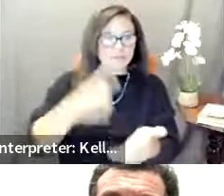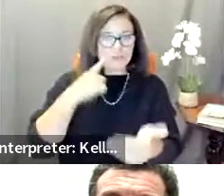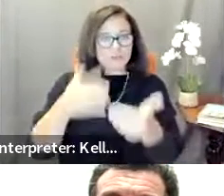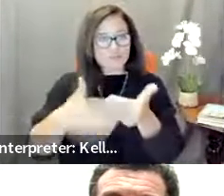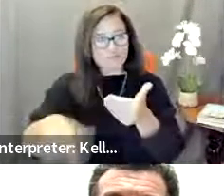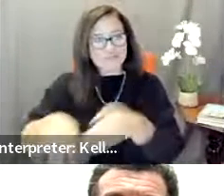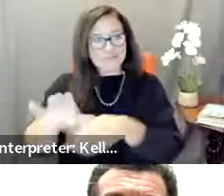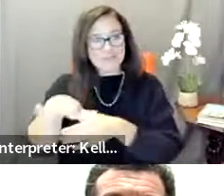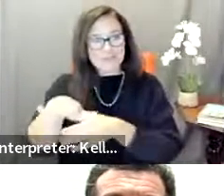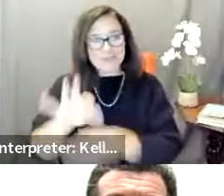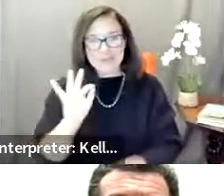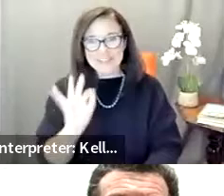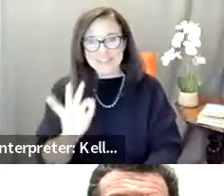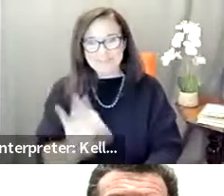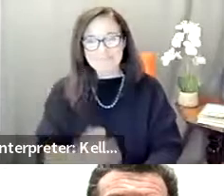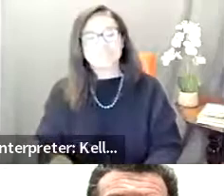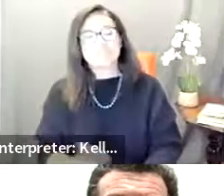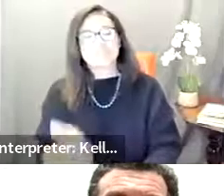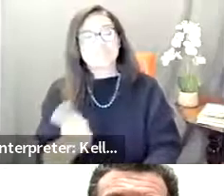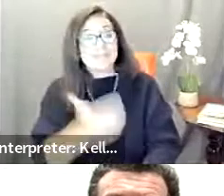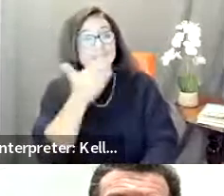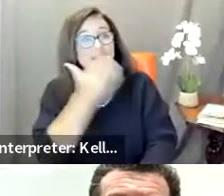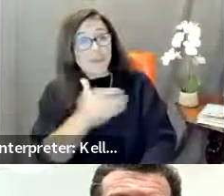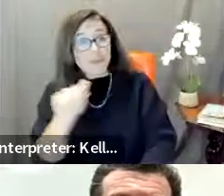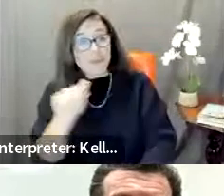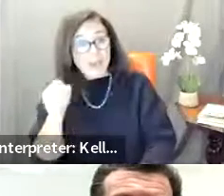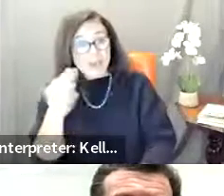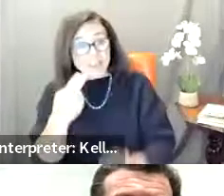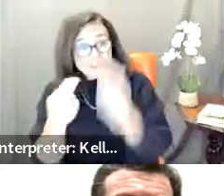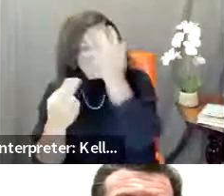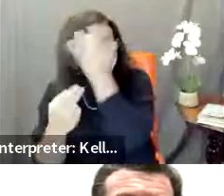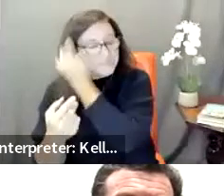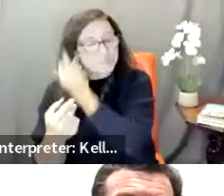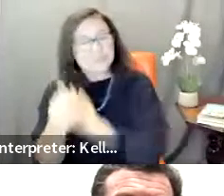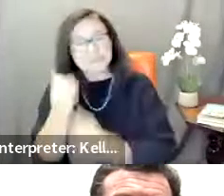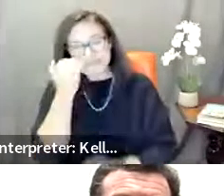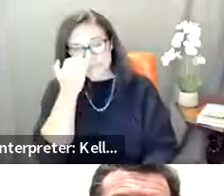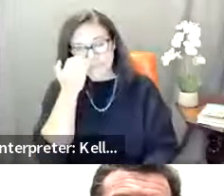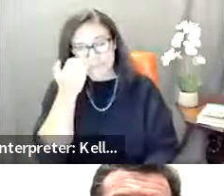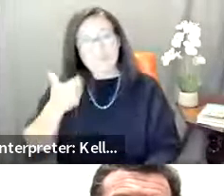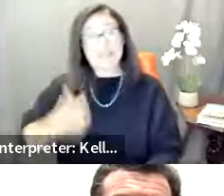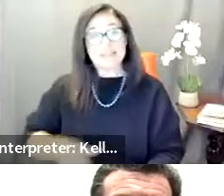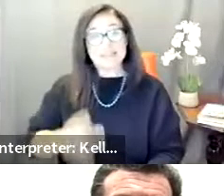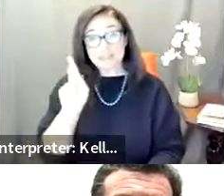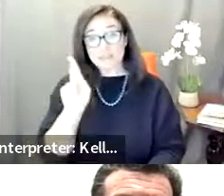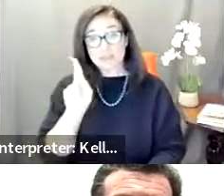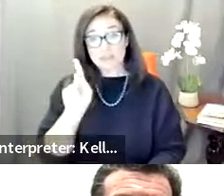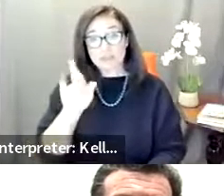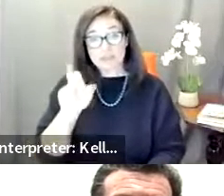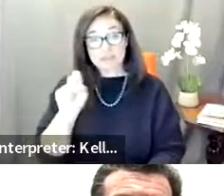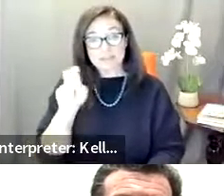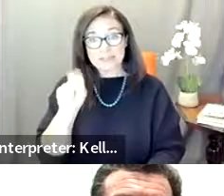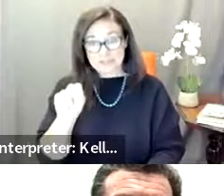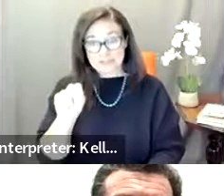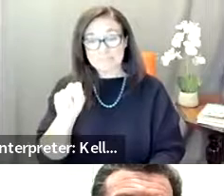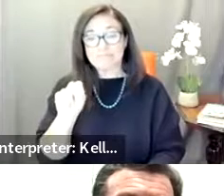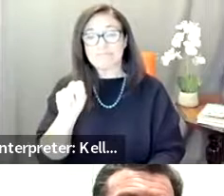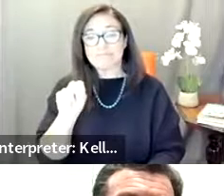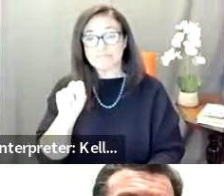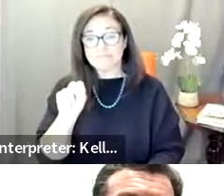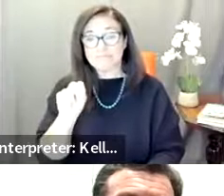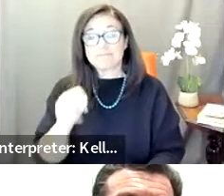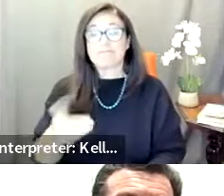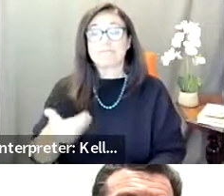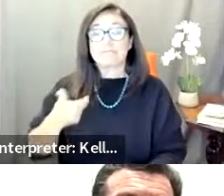Thank you, Ash. Hi, everyone. This is Kirsten speaking. I am